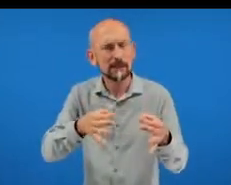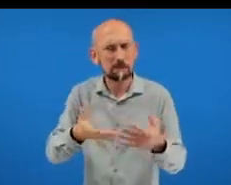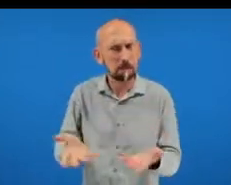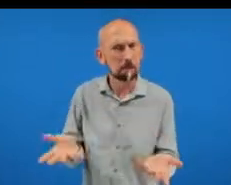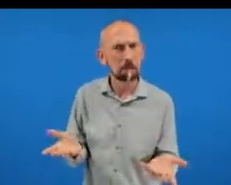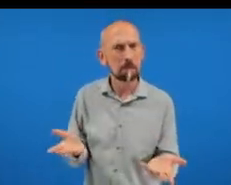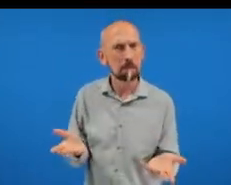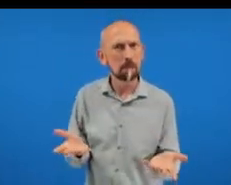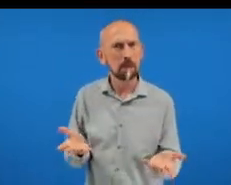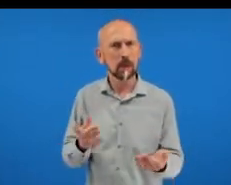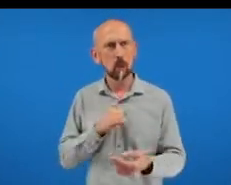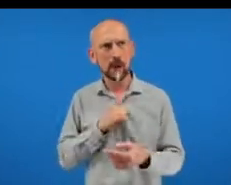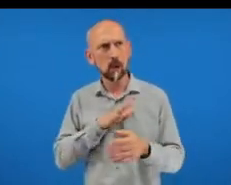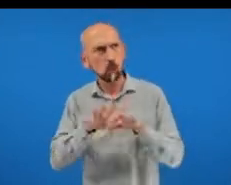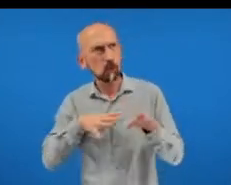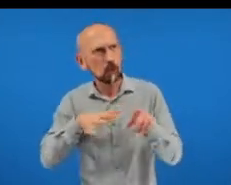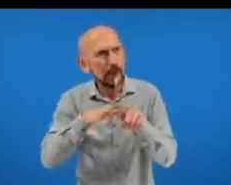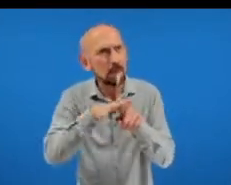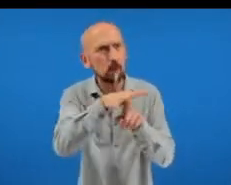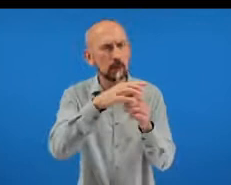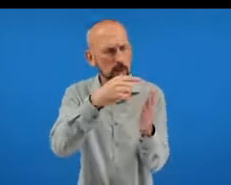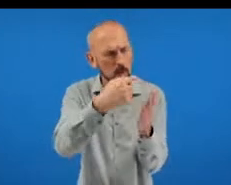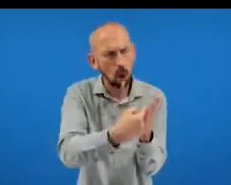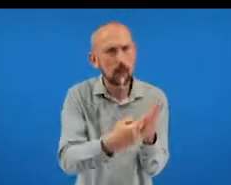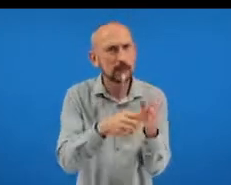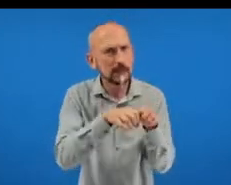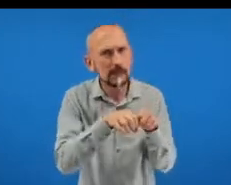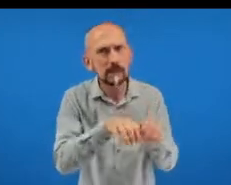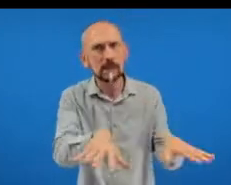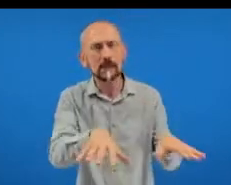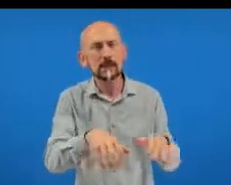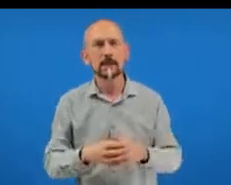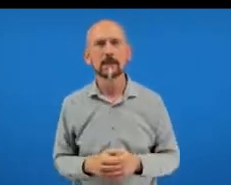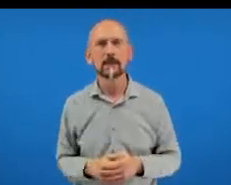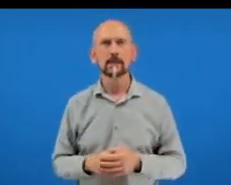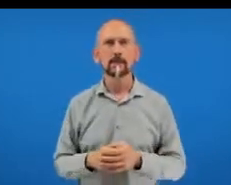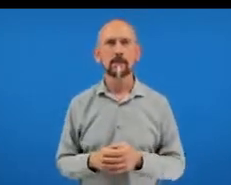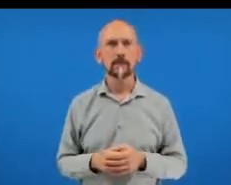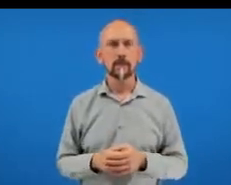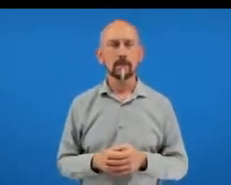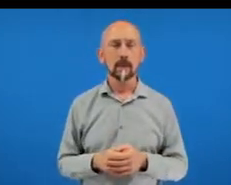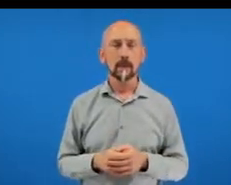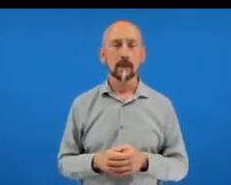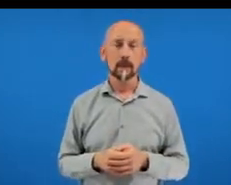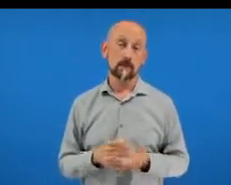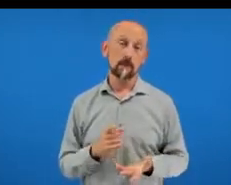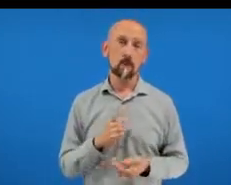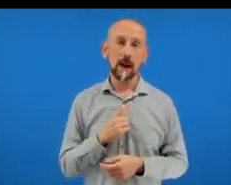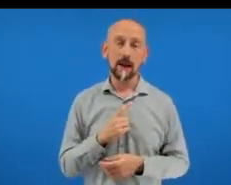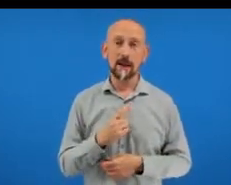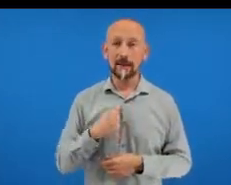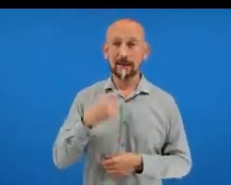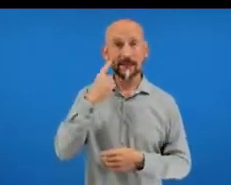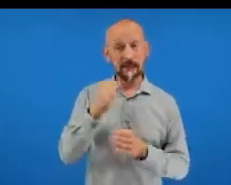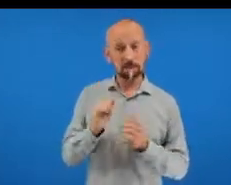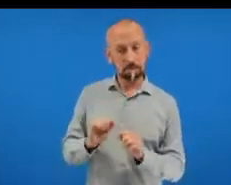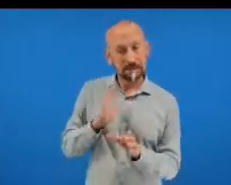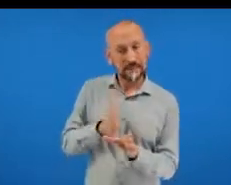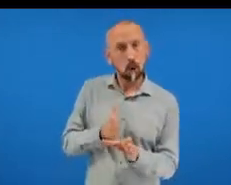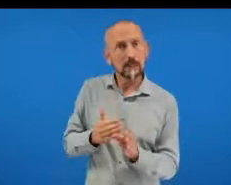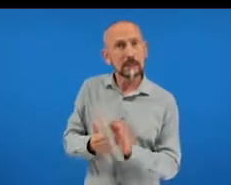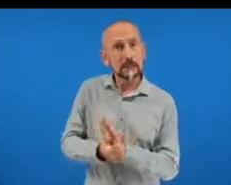policy making in government across the United Kingdom? Because, as I said, I think the skills are extremely